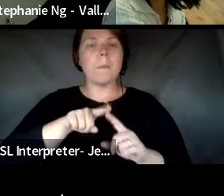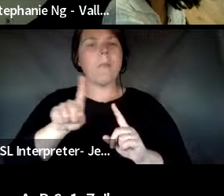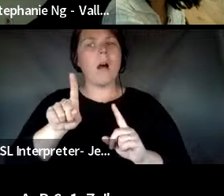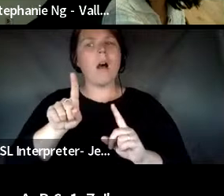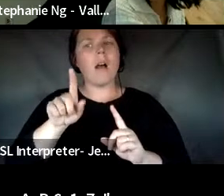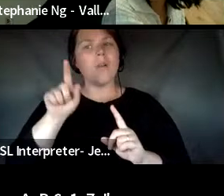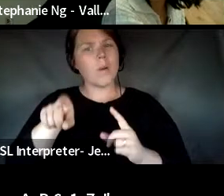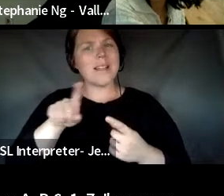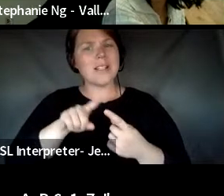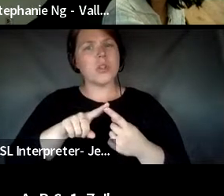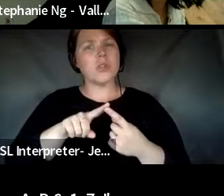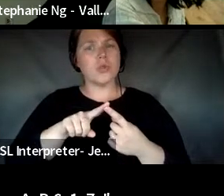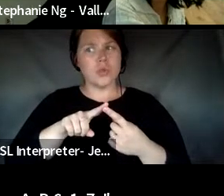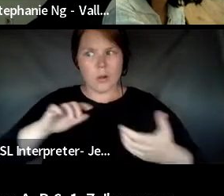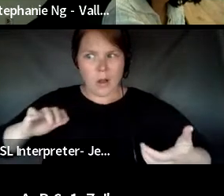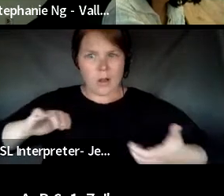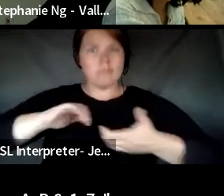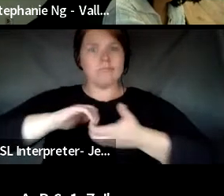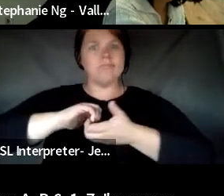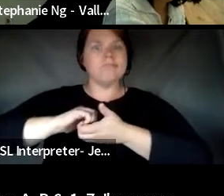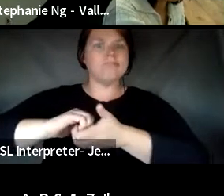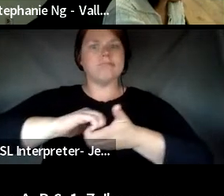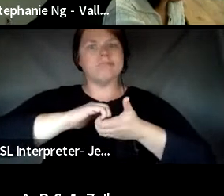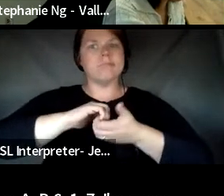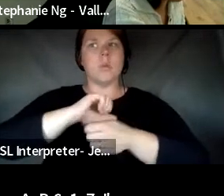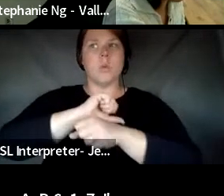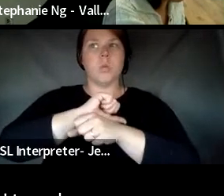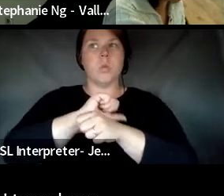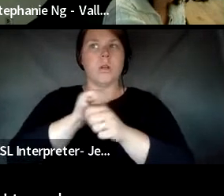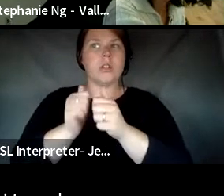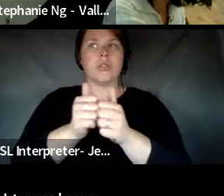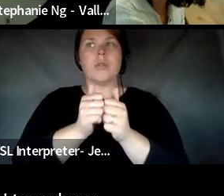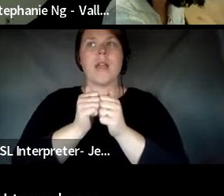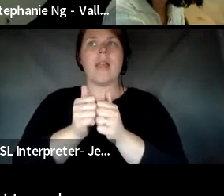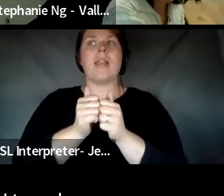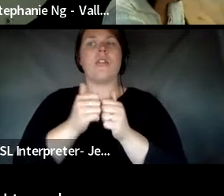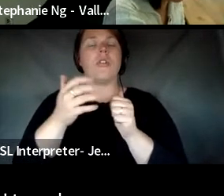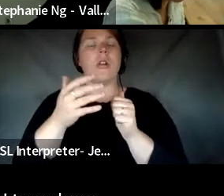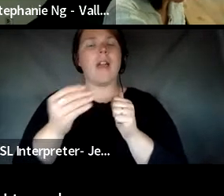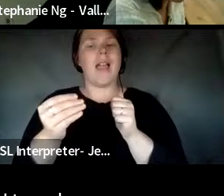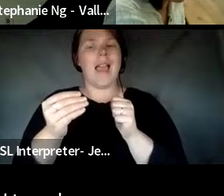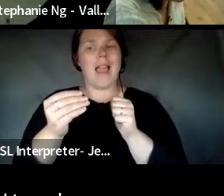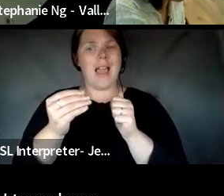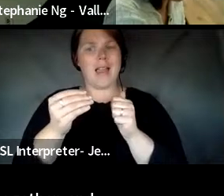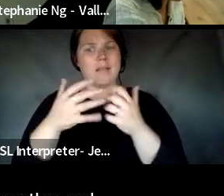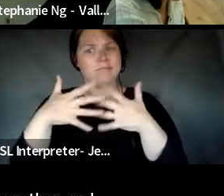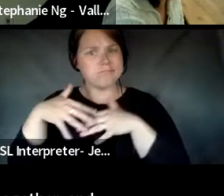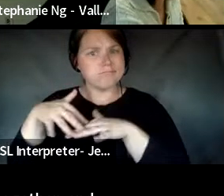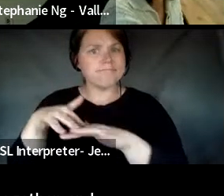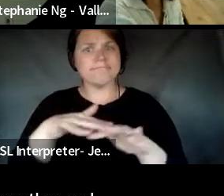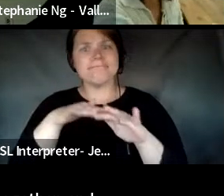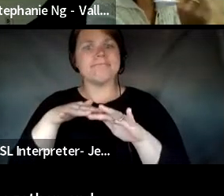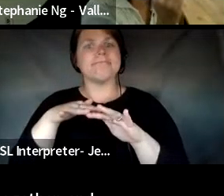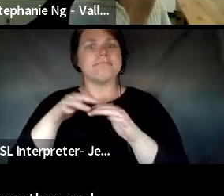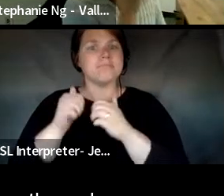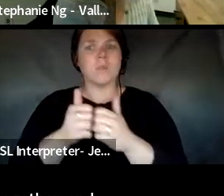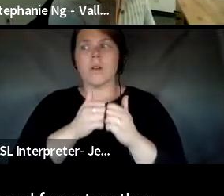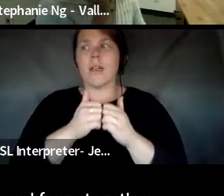need to coalesce and gather together and forge together to